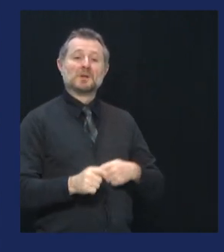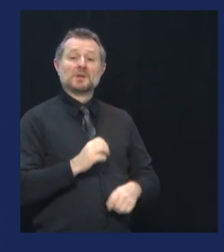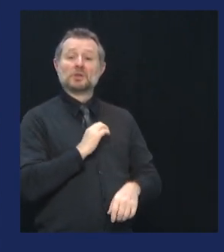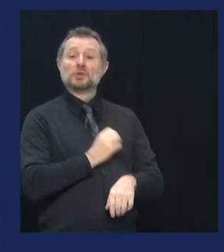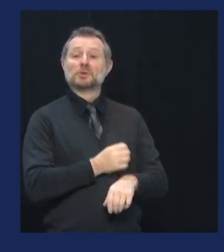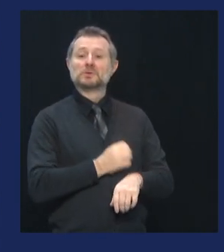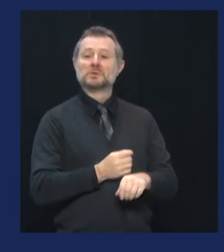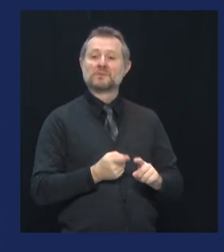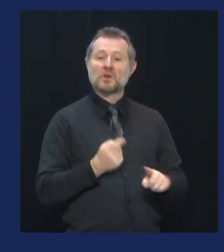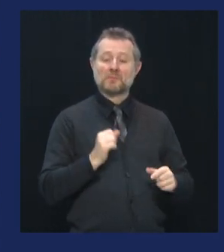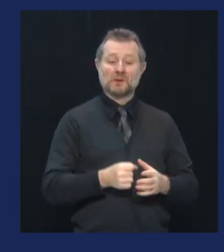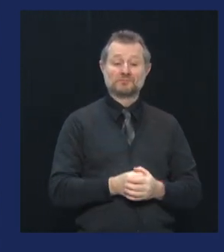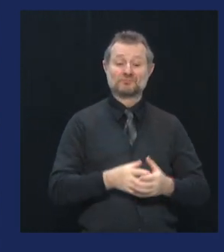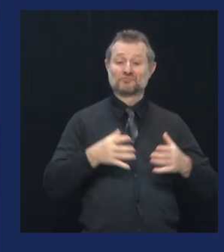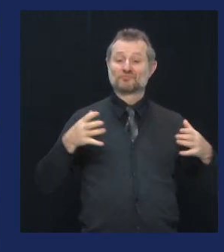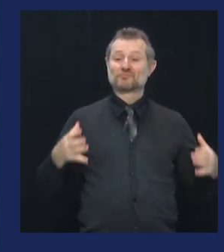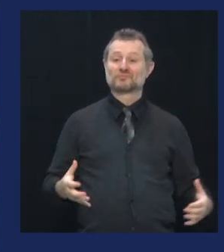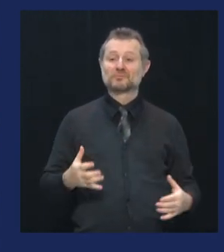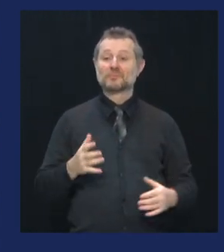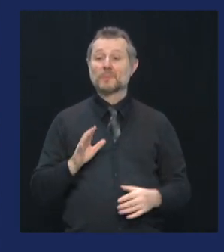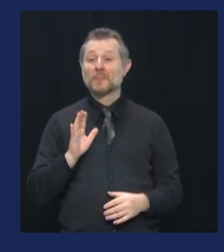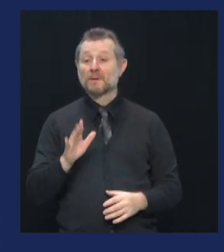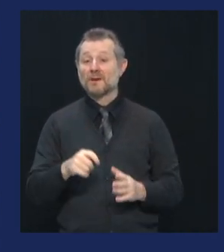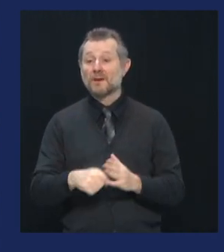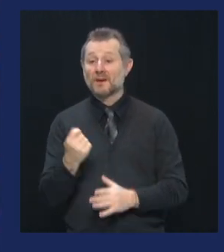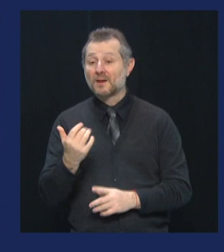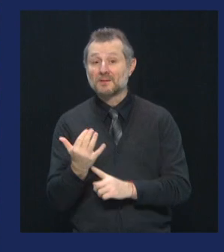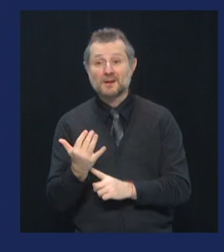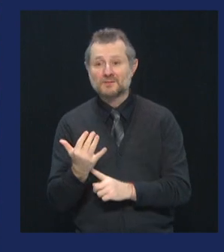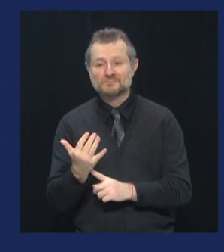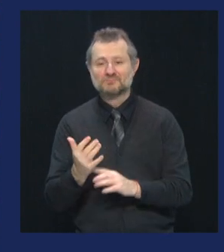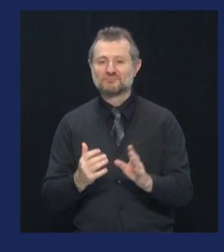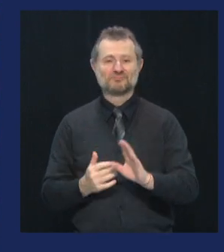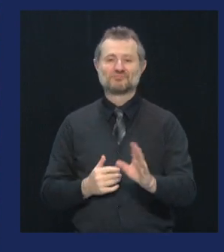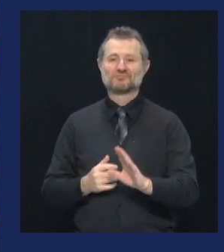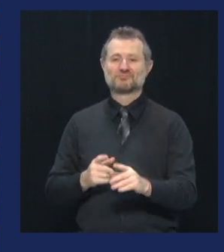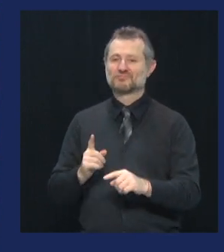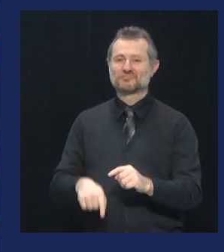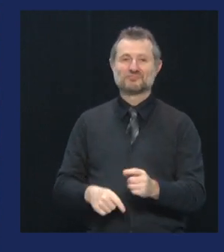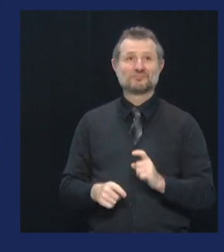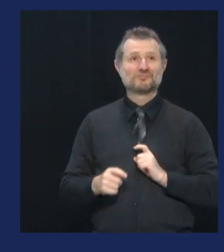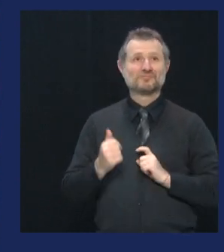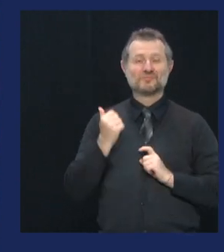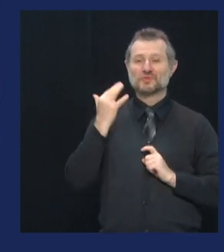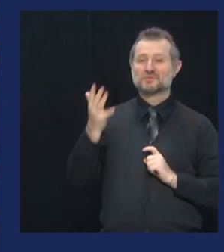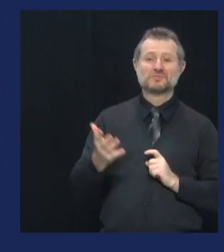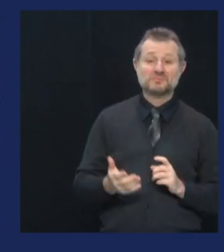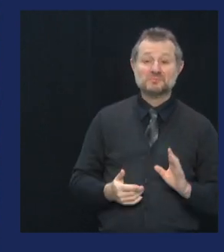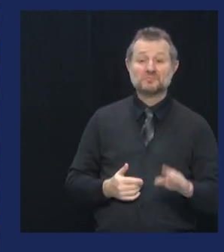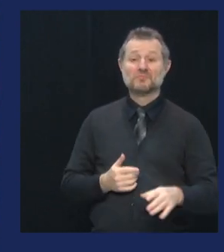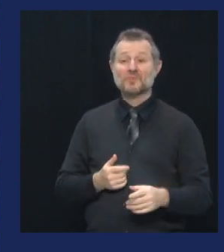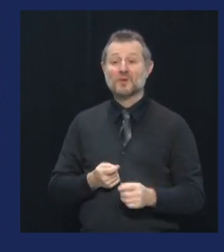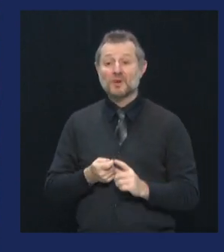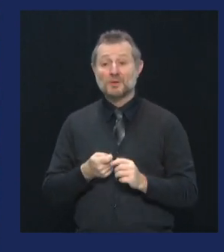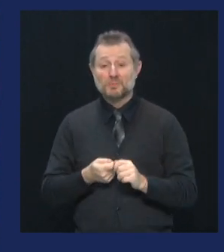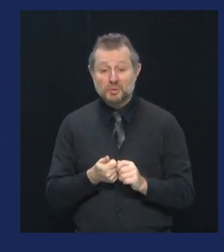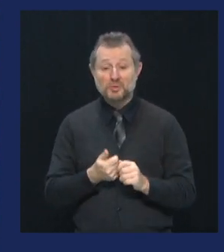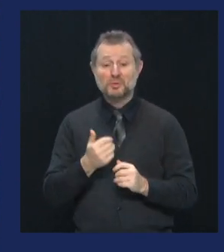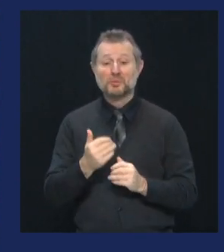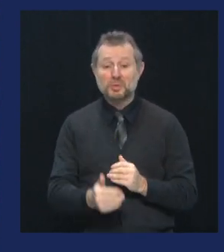Candles cannot power the future. Piecemeal, episodic, or incidental efforts will fail.